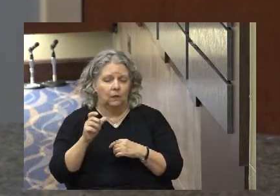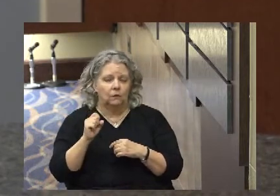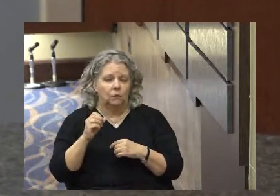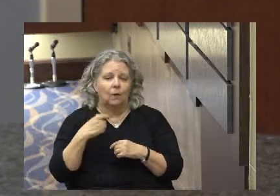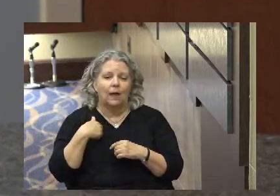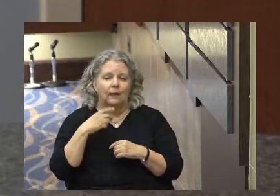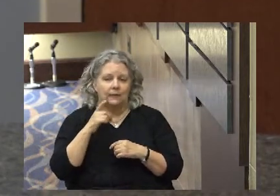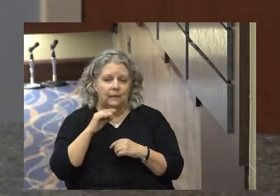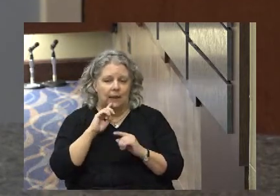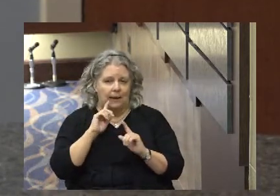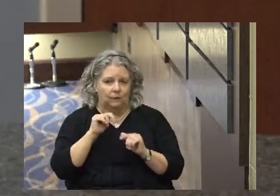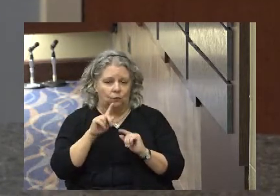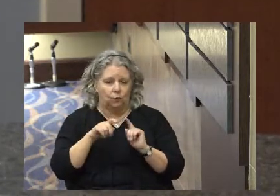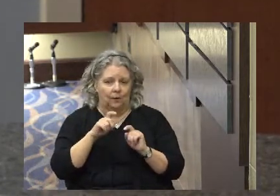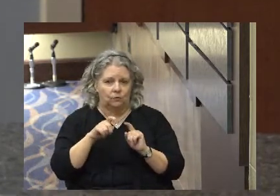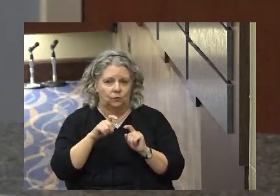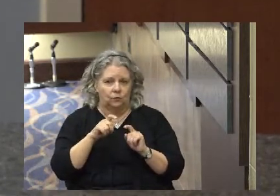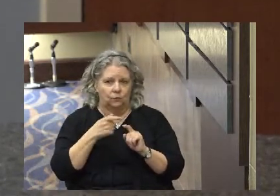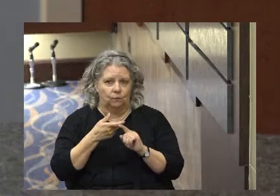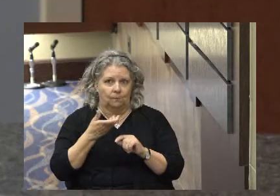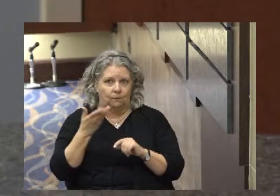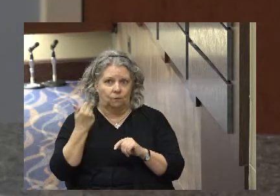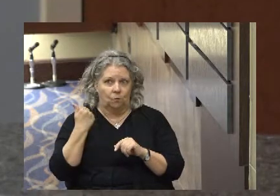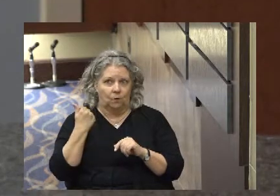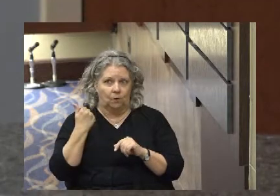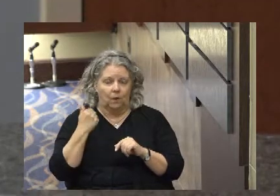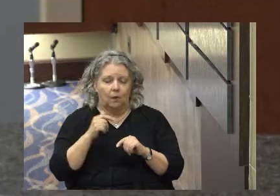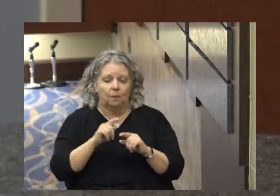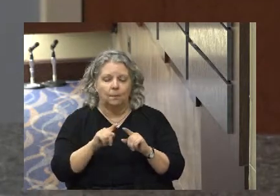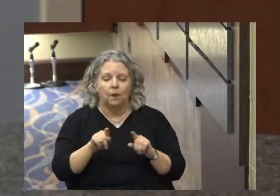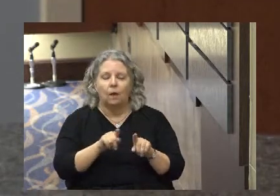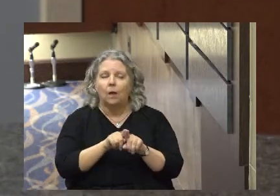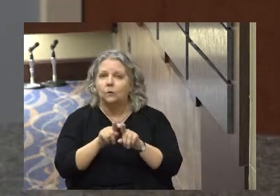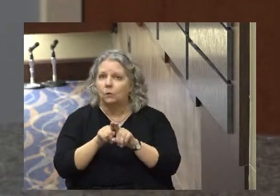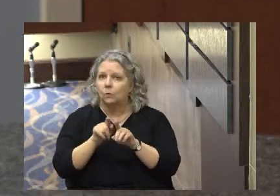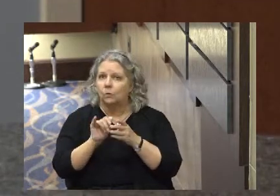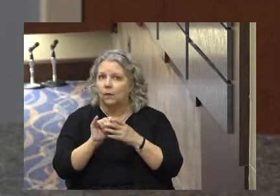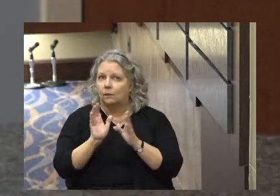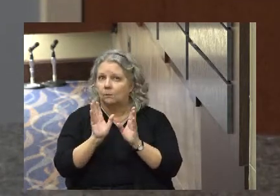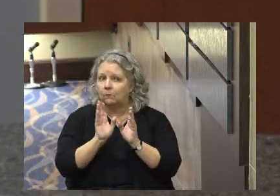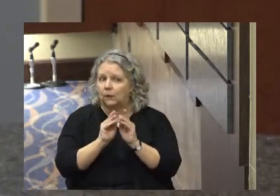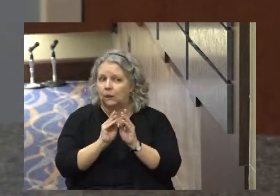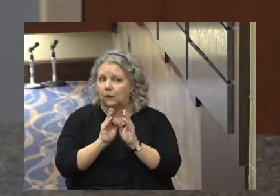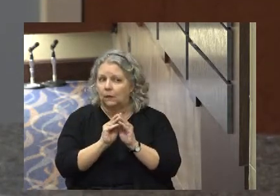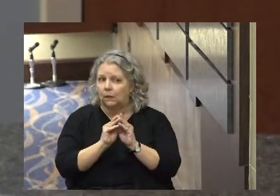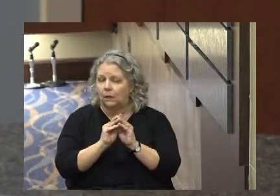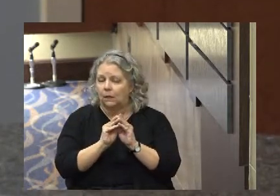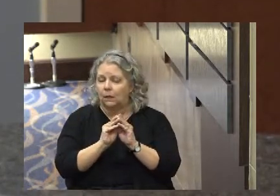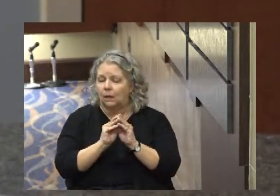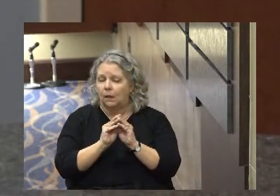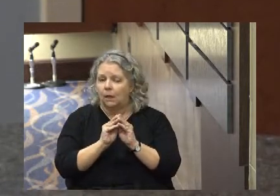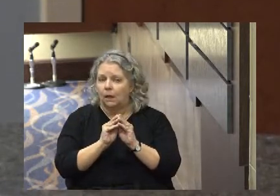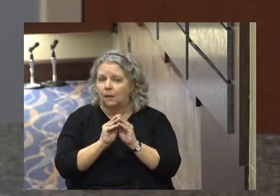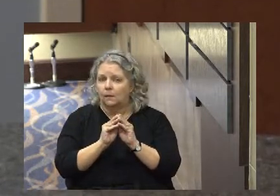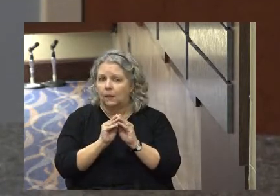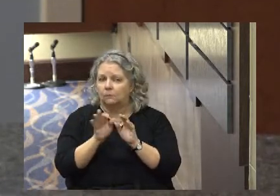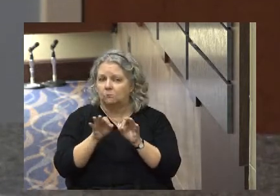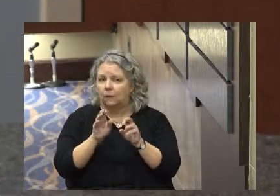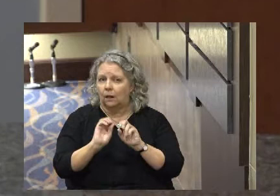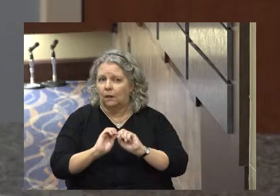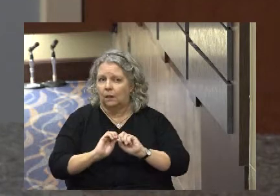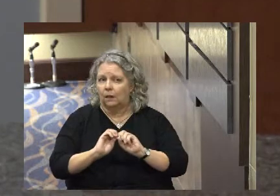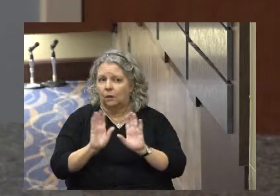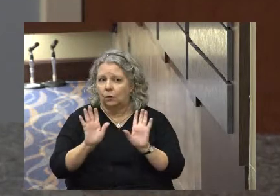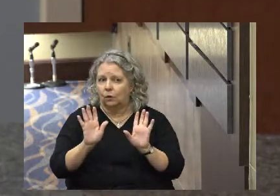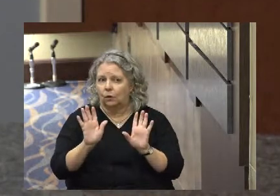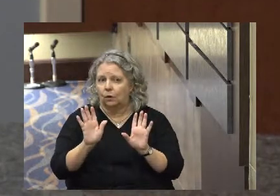answer the questions that were raised previously, but also in the meeting that were given, it was made clear that this was